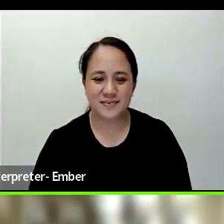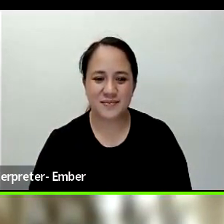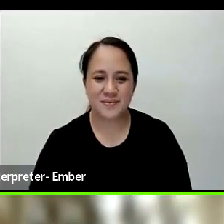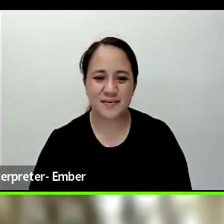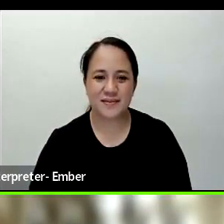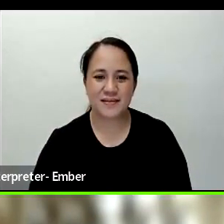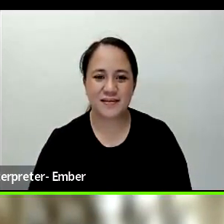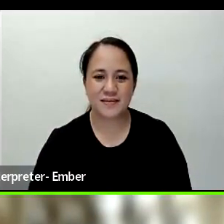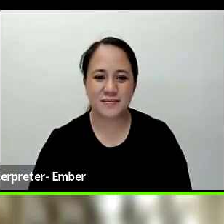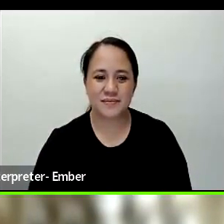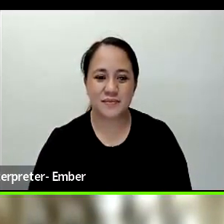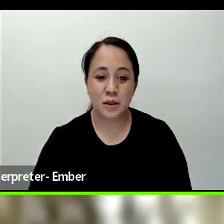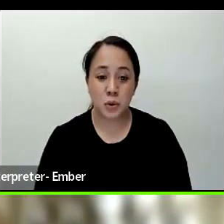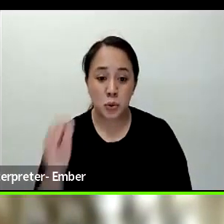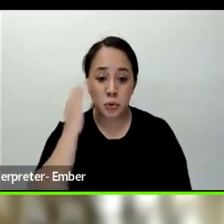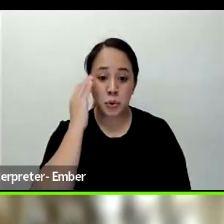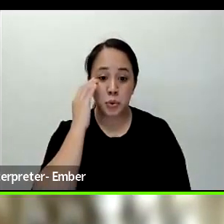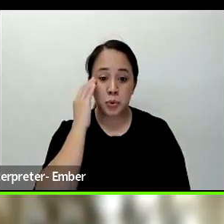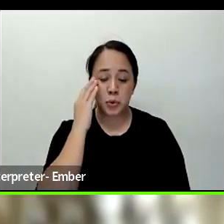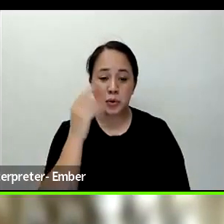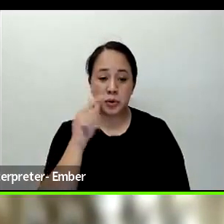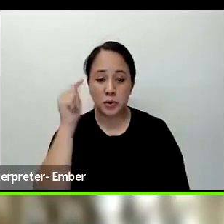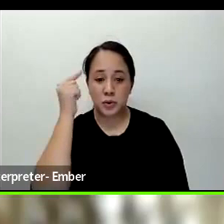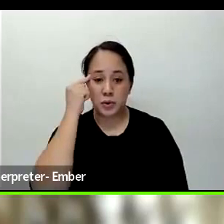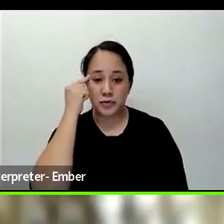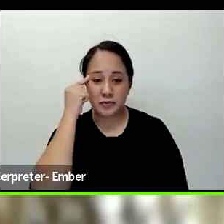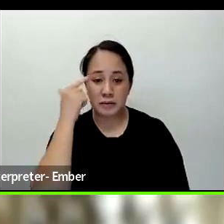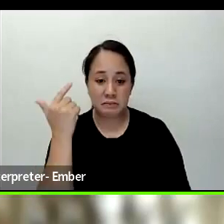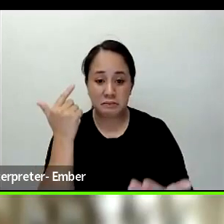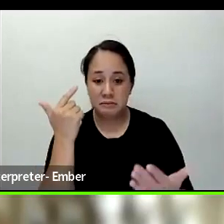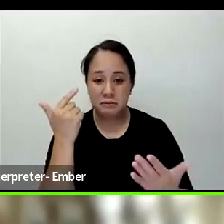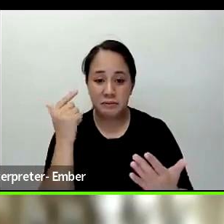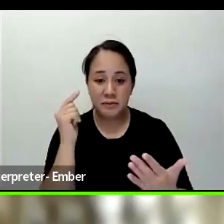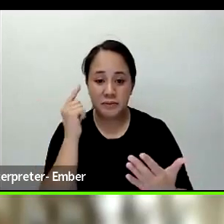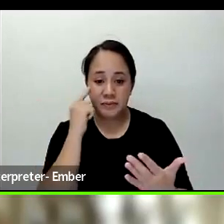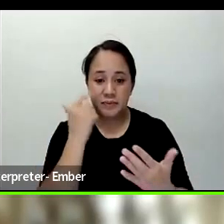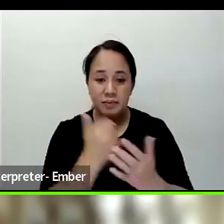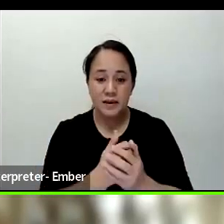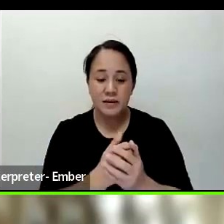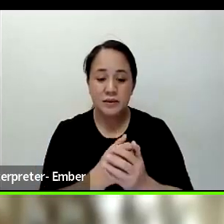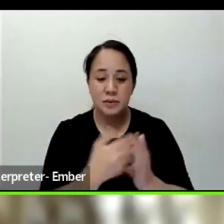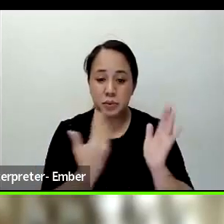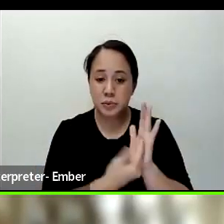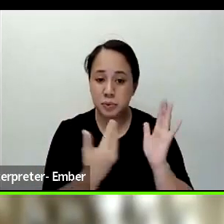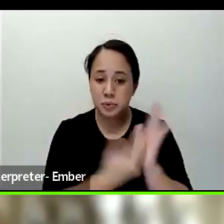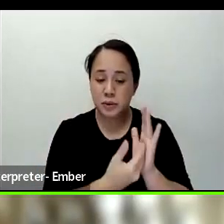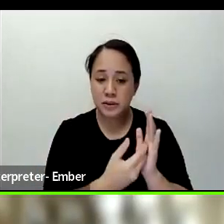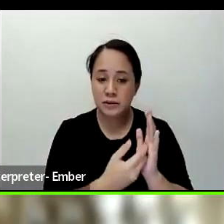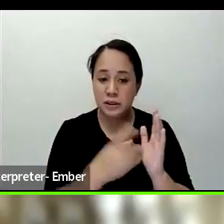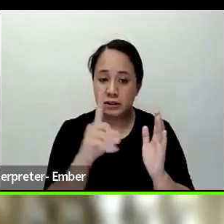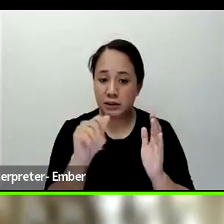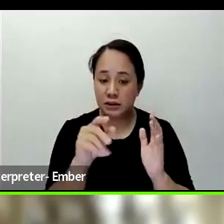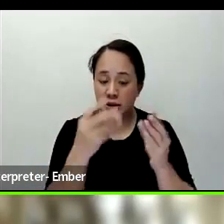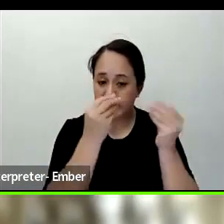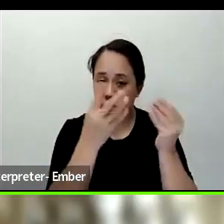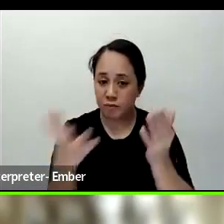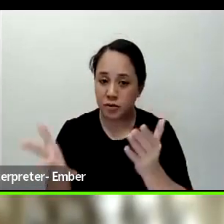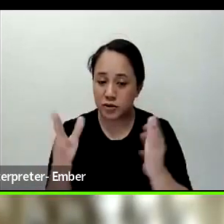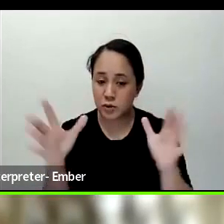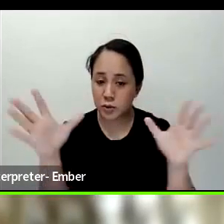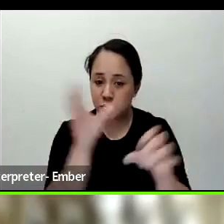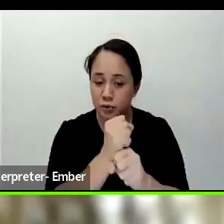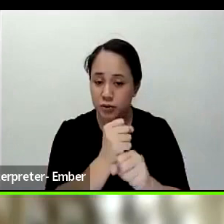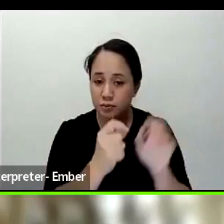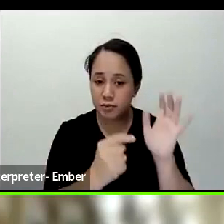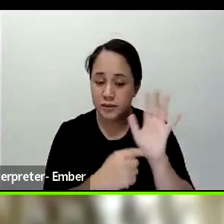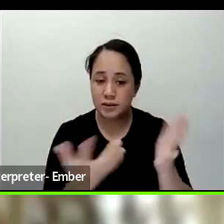do you think the government loans budget for COVID-related initiative justified given the data, information, and conclusions presented